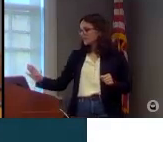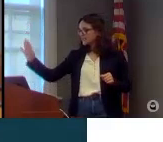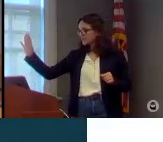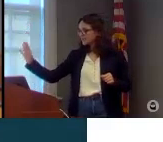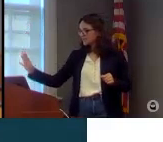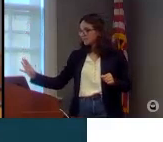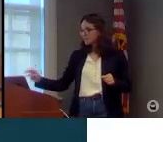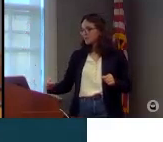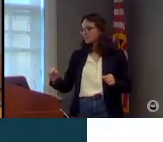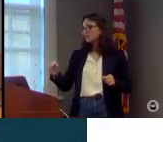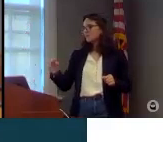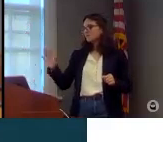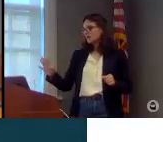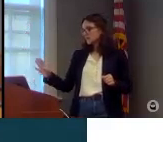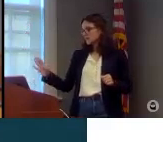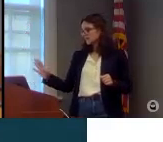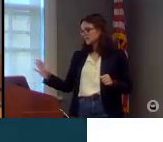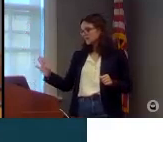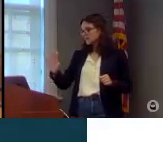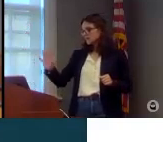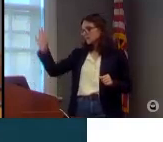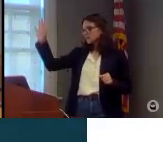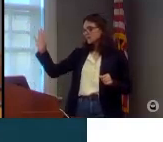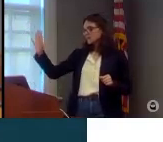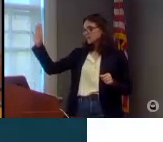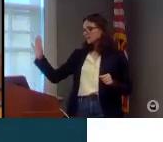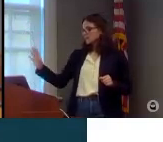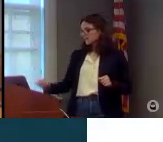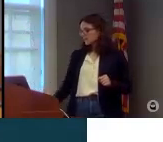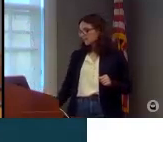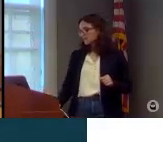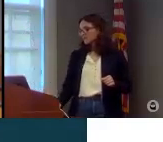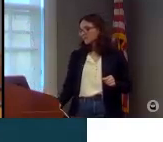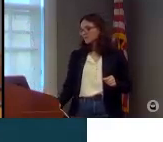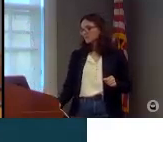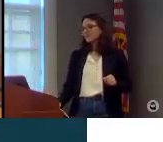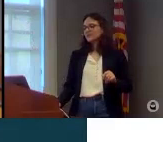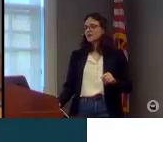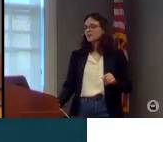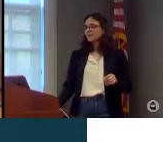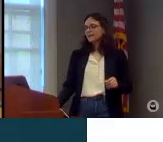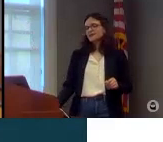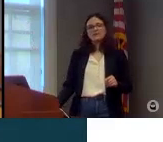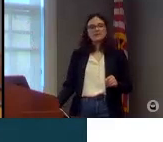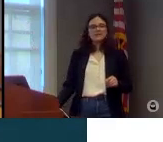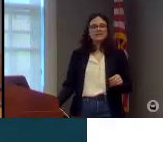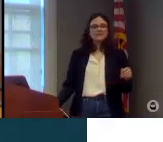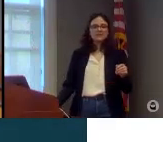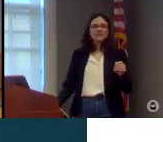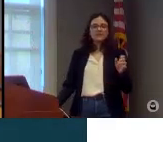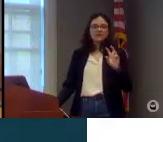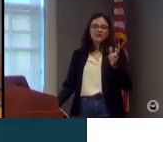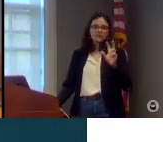heritage at the beginning of the time period, followed by a little bit, some spikes in civilian fatalities, but it's not immediately